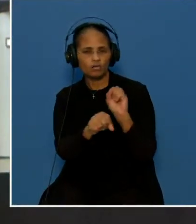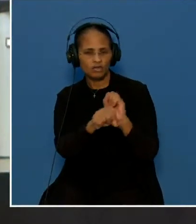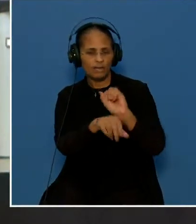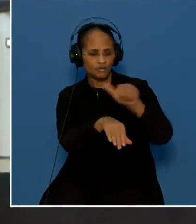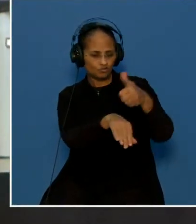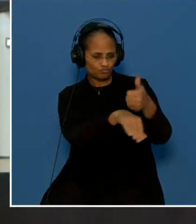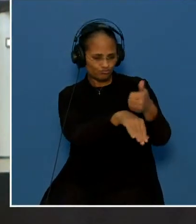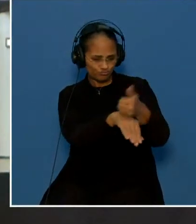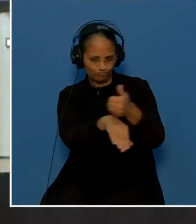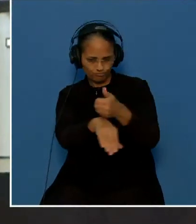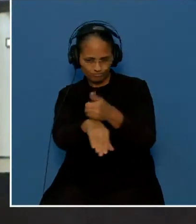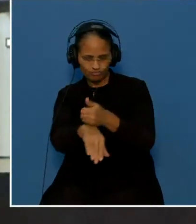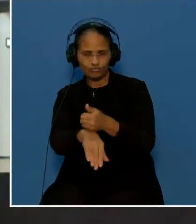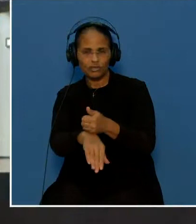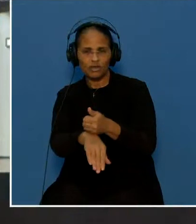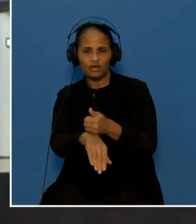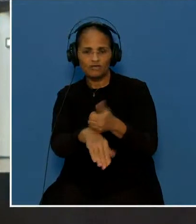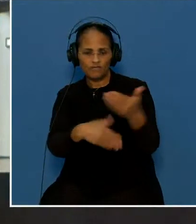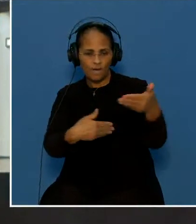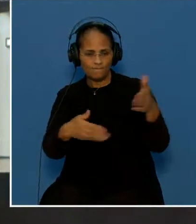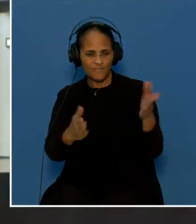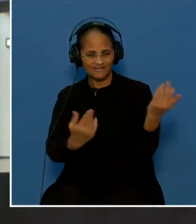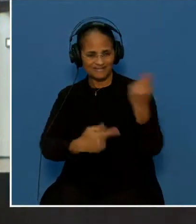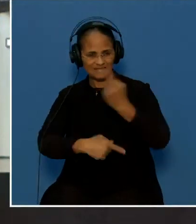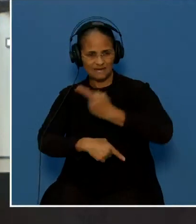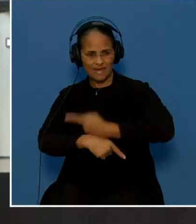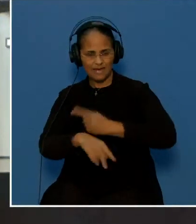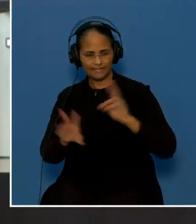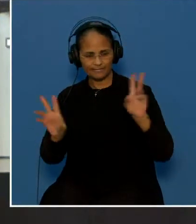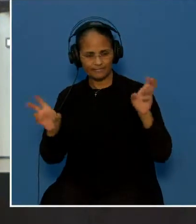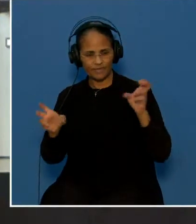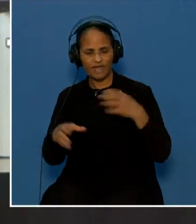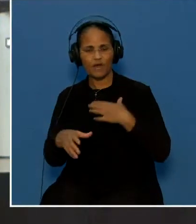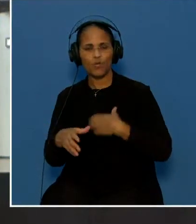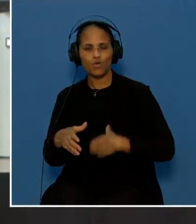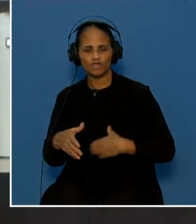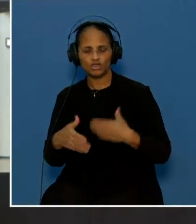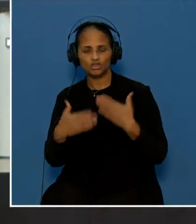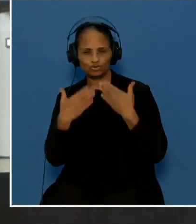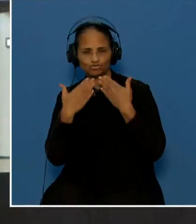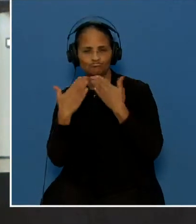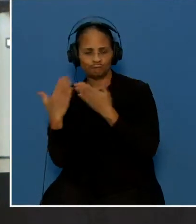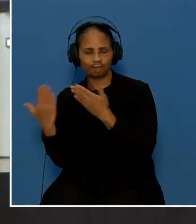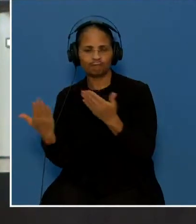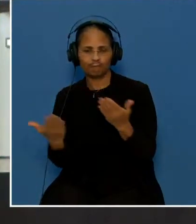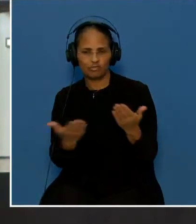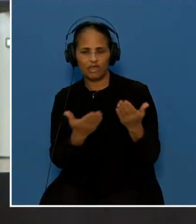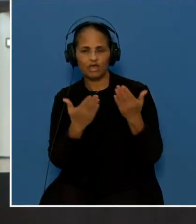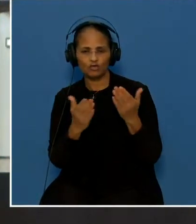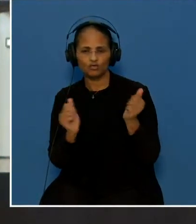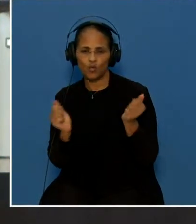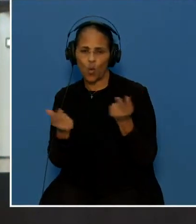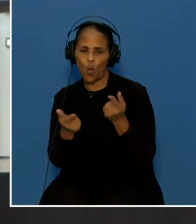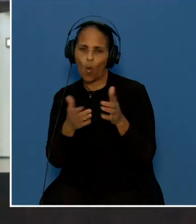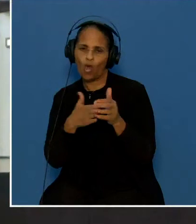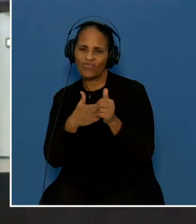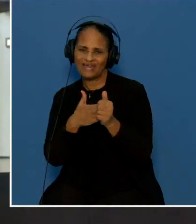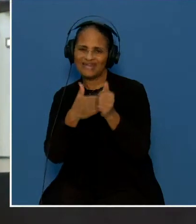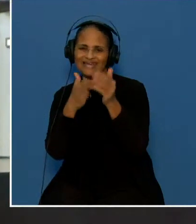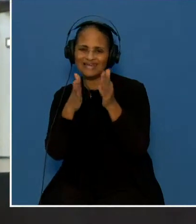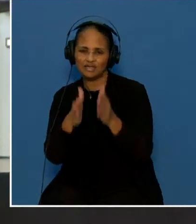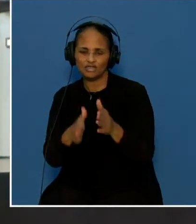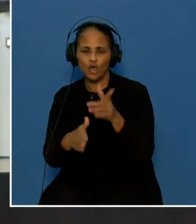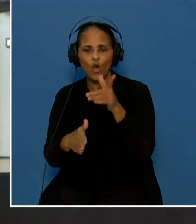place for Boxing Day. And I wish to extend a sincere thank you to the leaders who